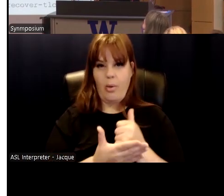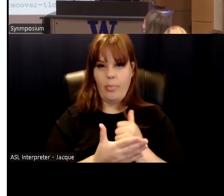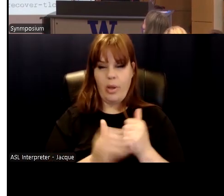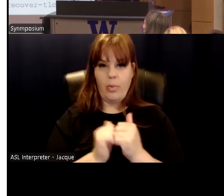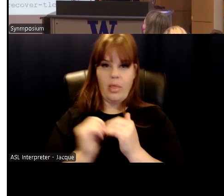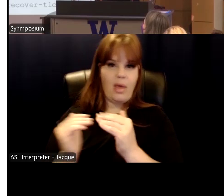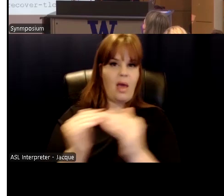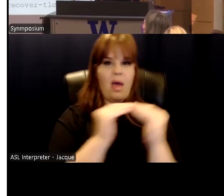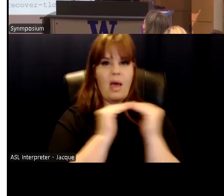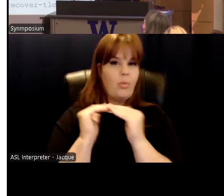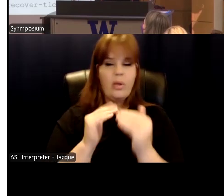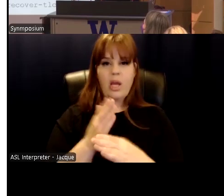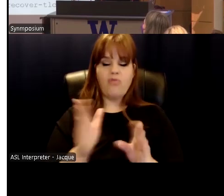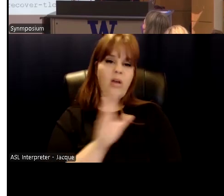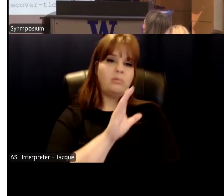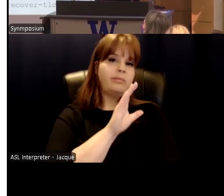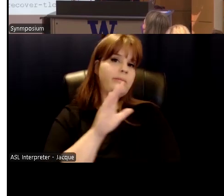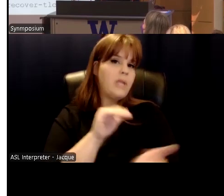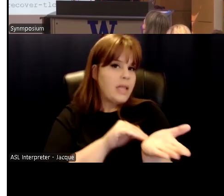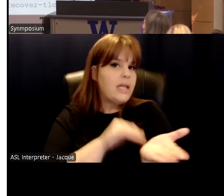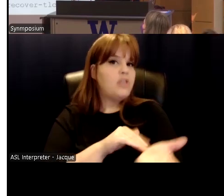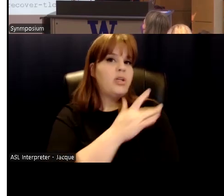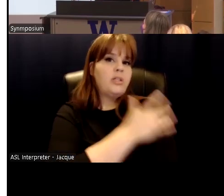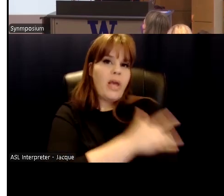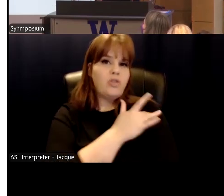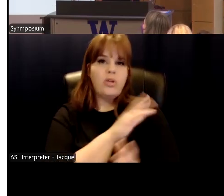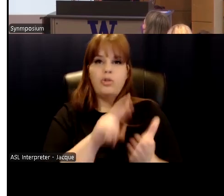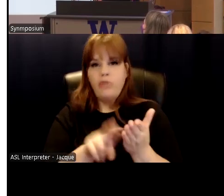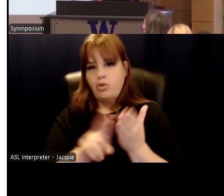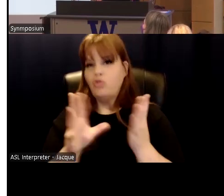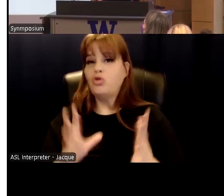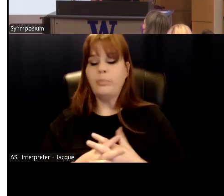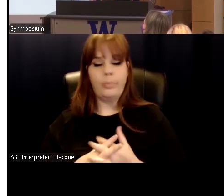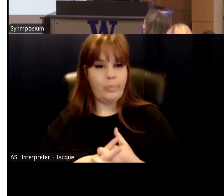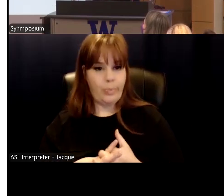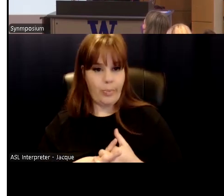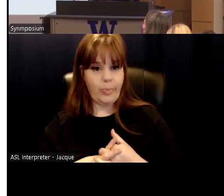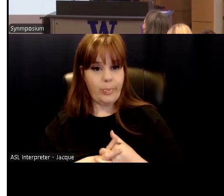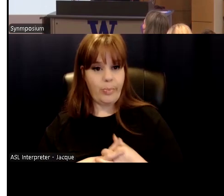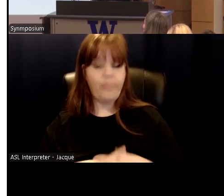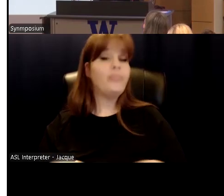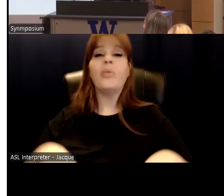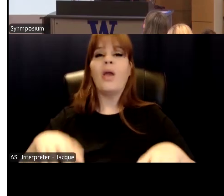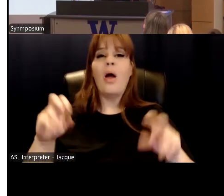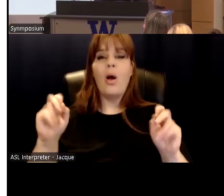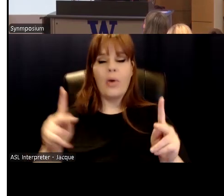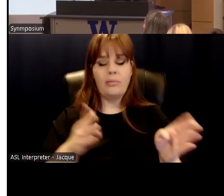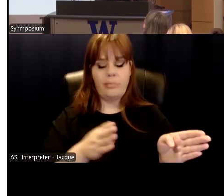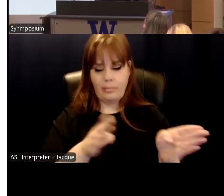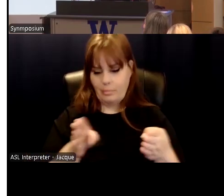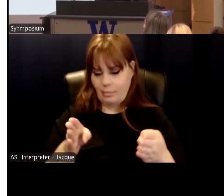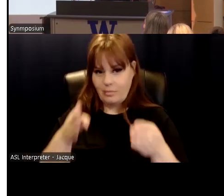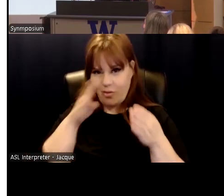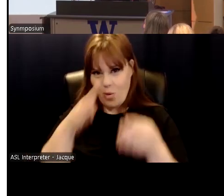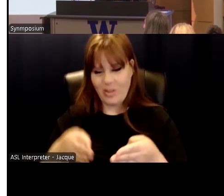across clinicians, patients, and researchers. Okay, so let's shift gears. So now I'd